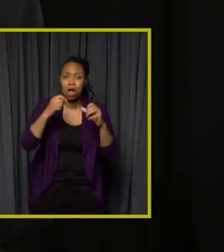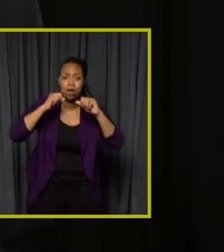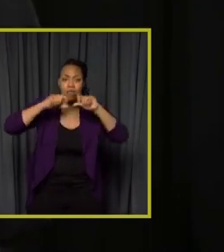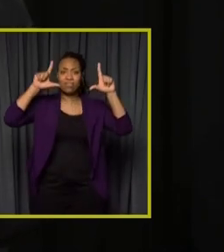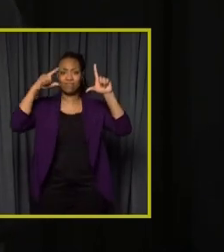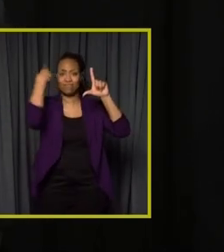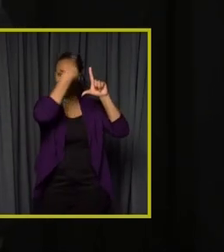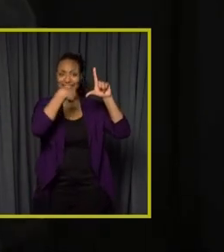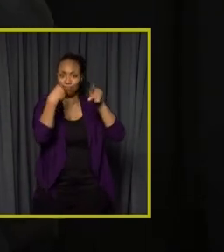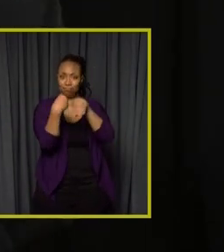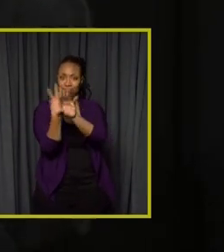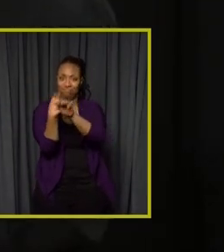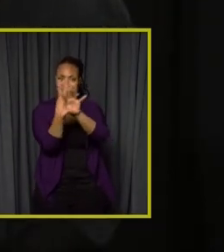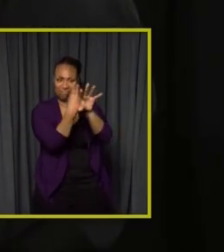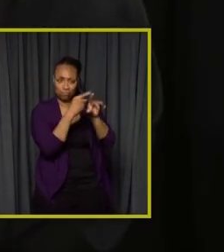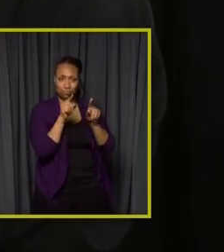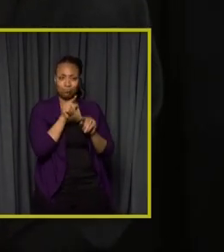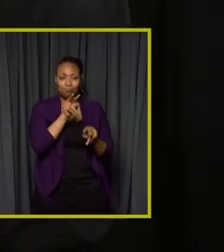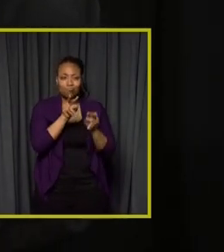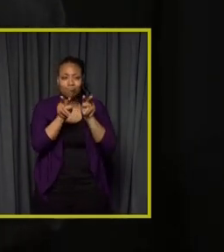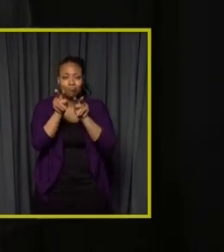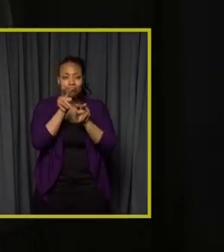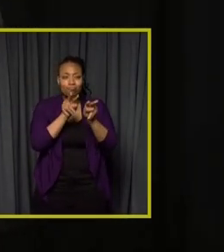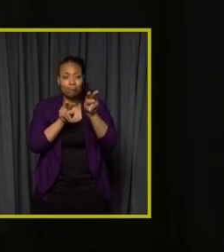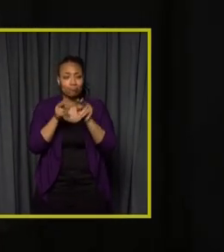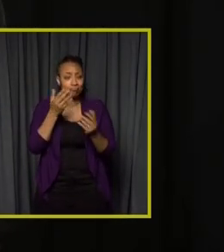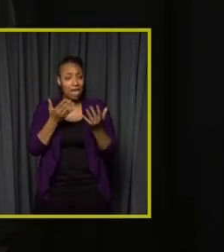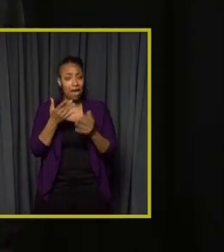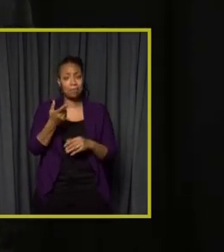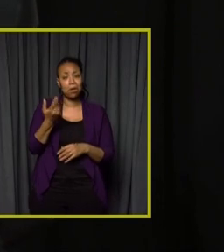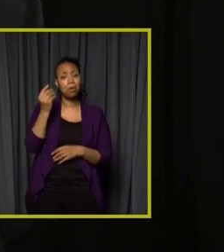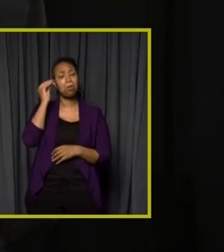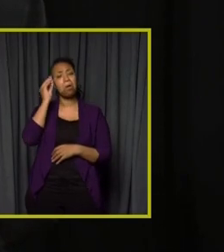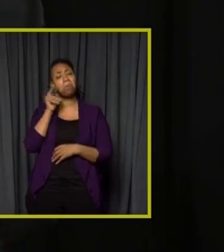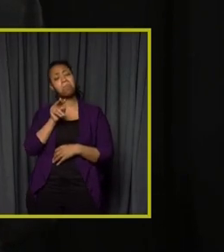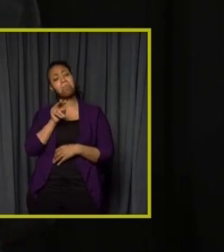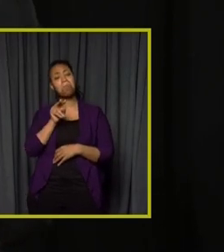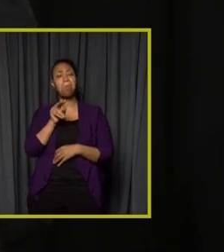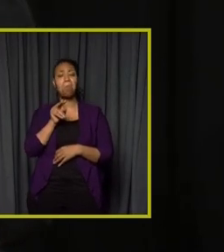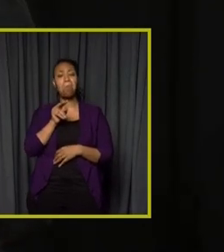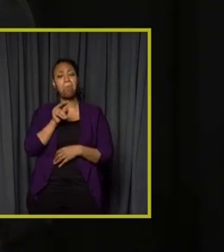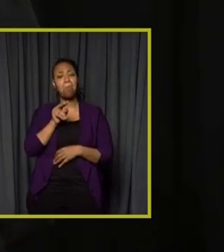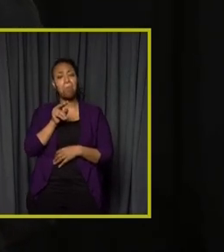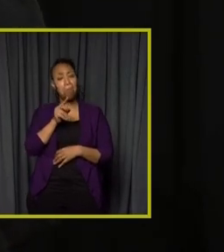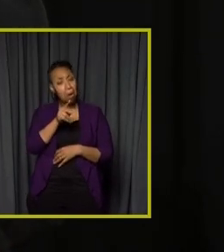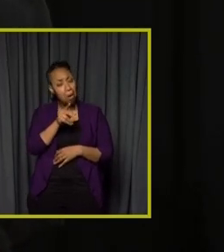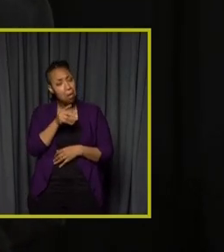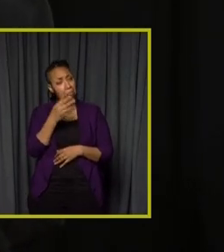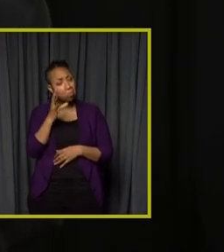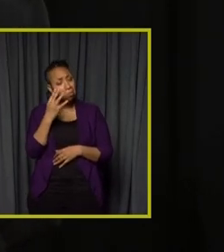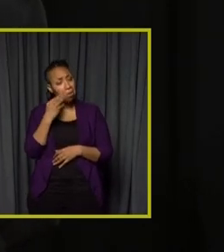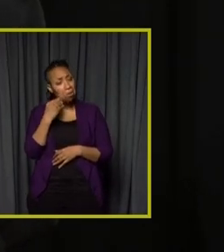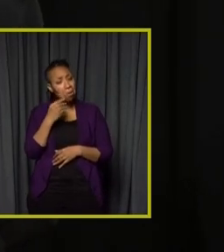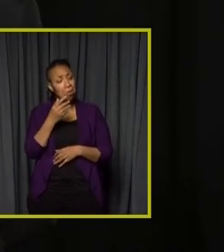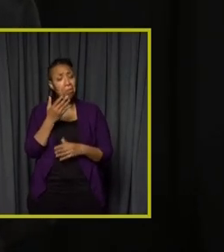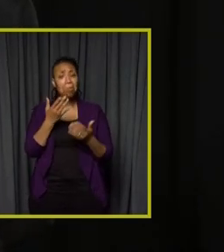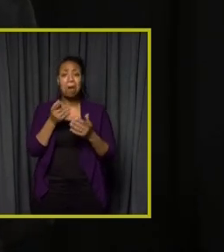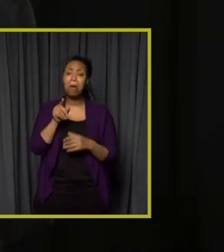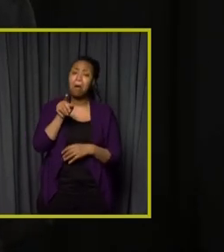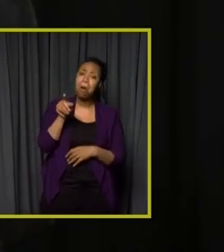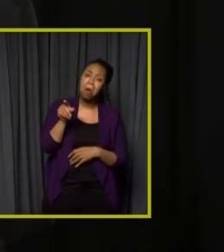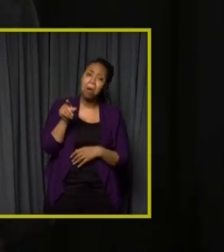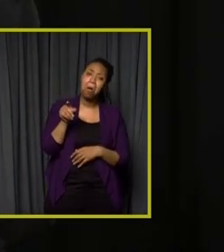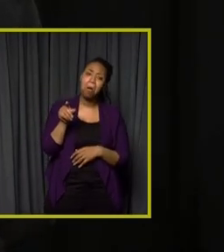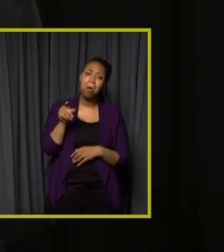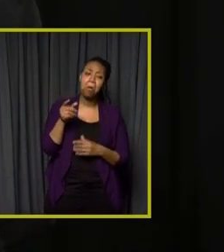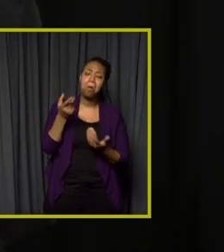face you might not normally think of, a counterintuitive face. So you'll hear from a coal miner from Kentucky, but you'll also hear from somebody